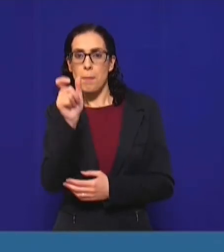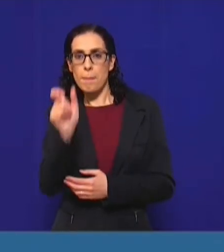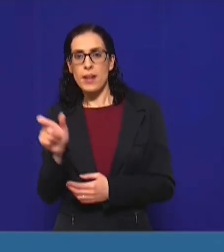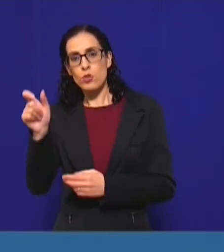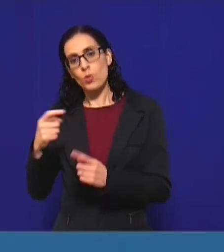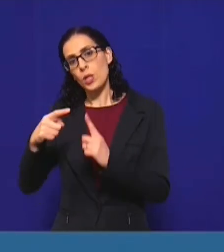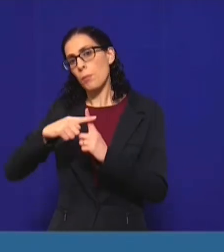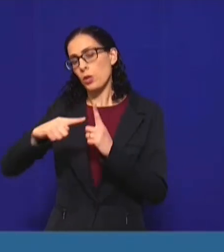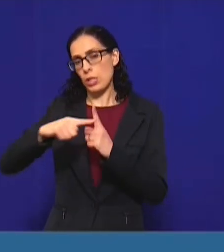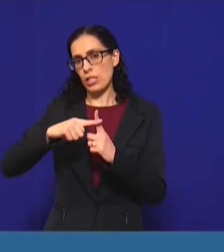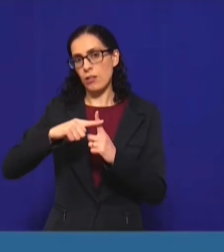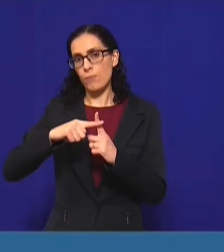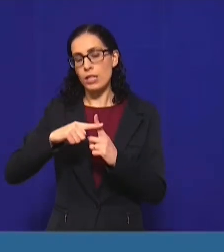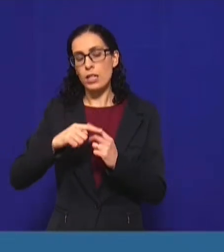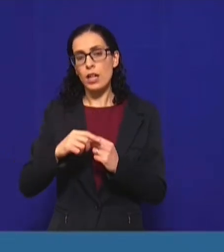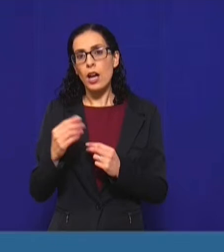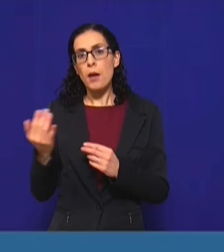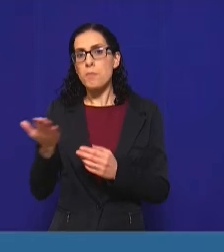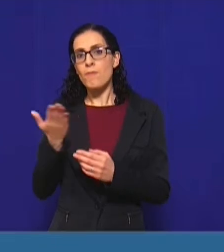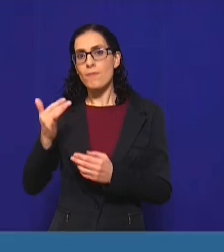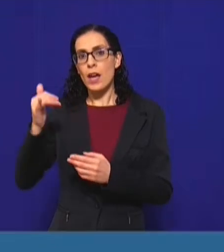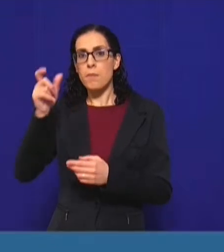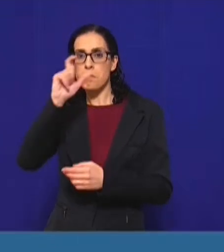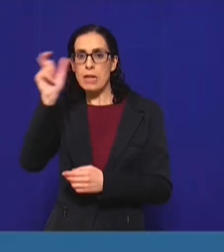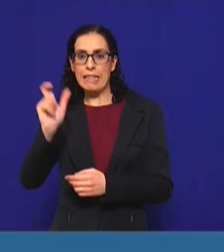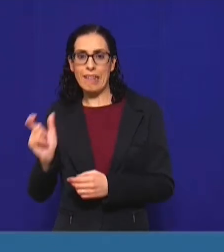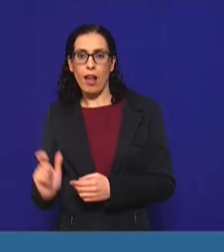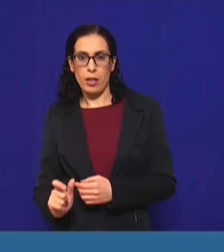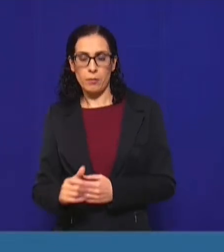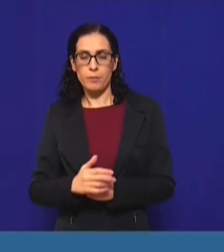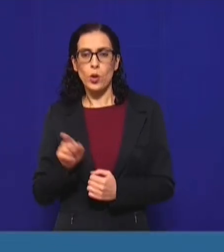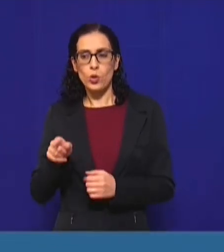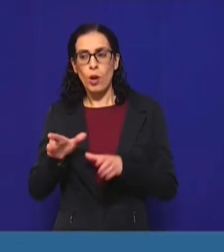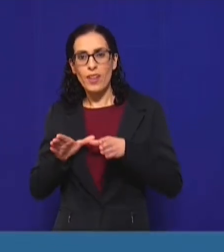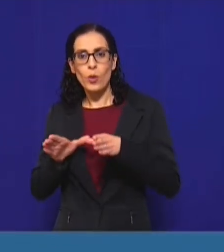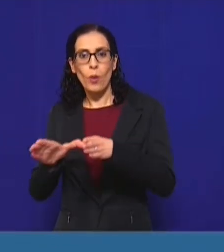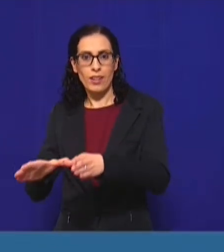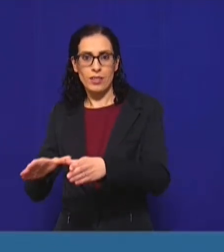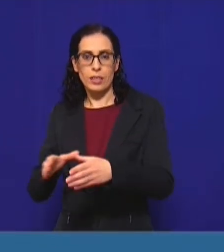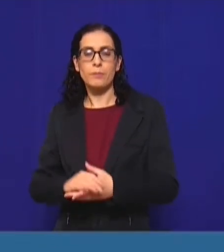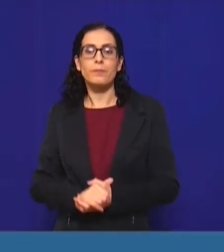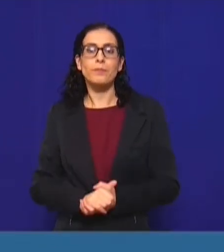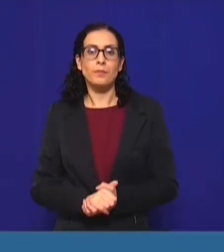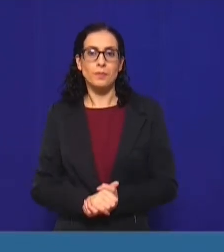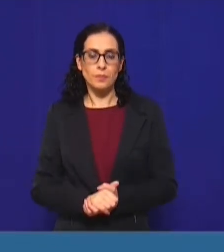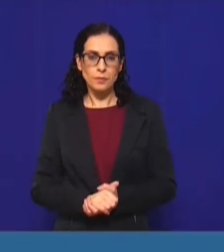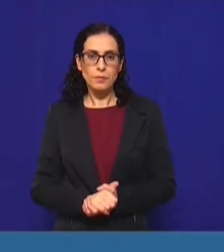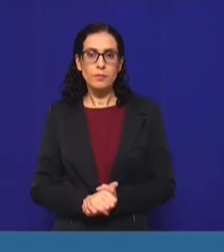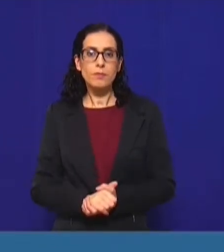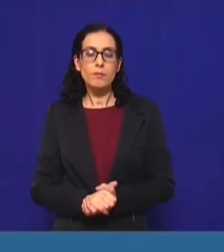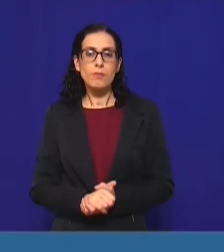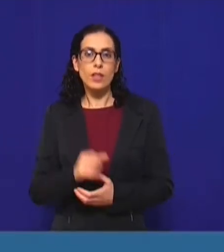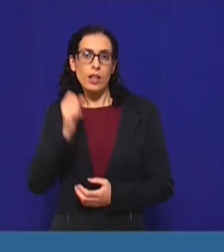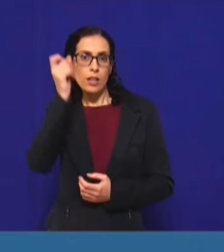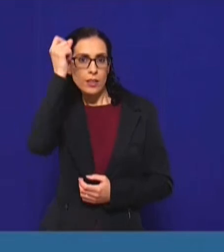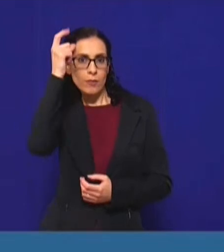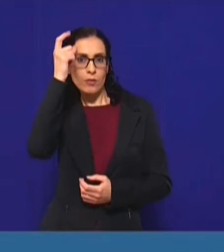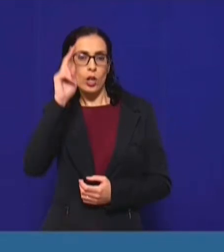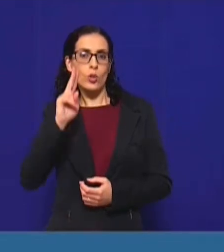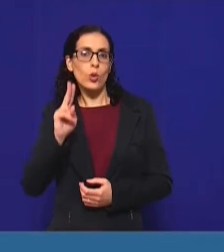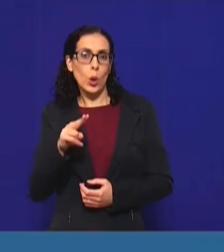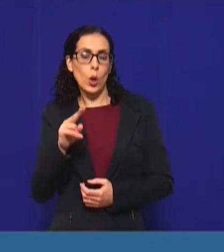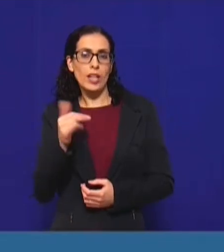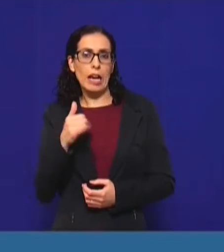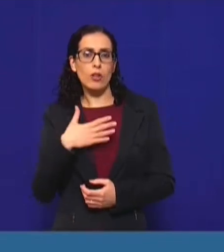kienu każijiet li ġew mill-Italja. U dawn ikunu qegħdin fil-kwarantina. Fakkarkom importanti jekk tiżviluppaw